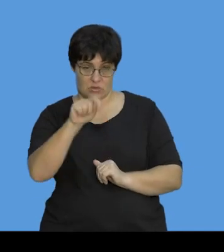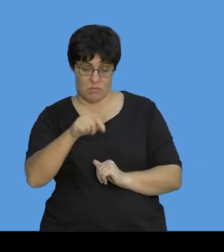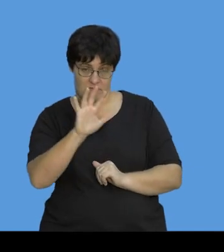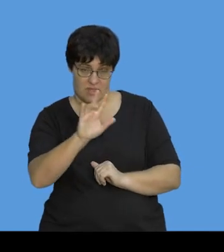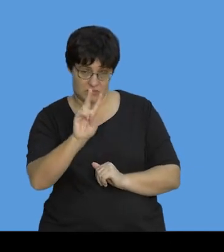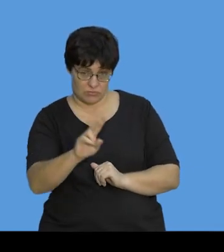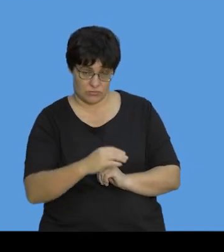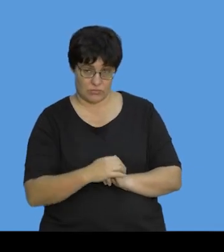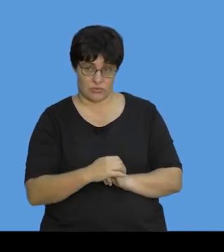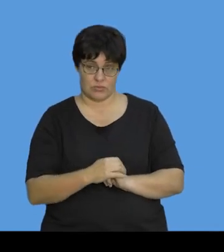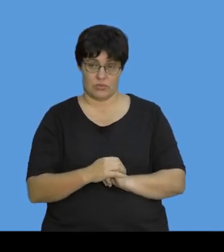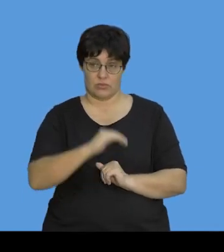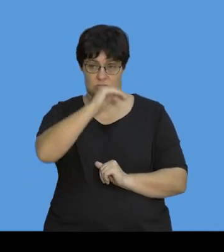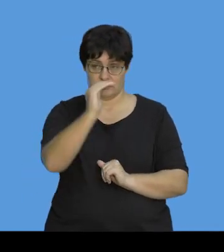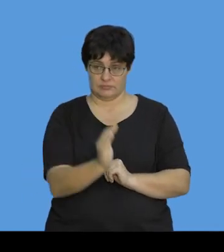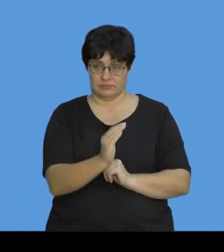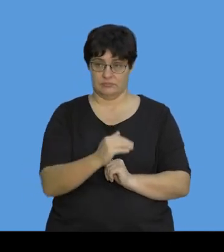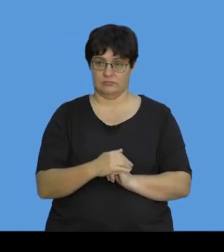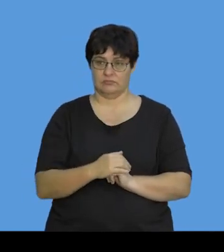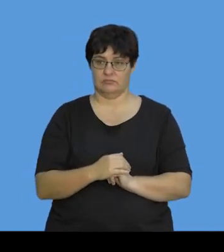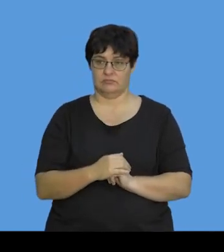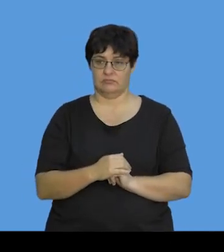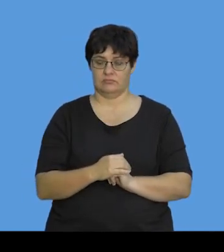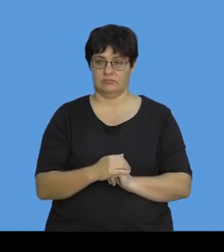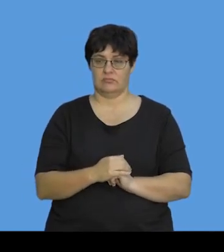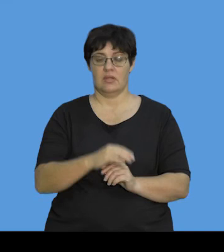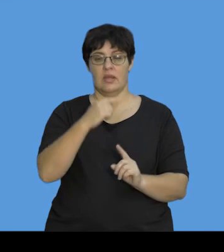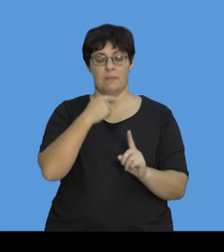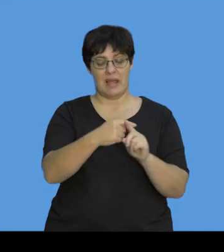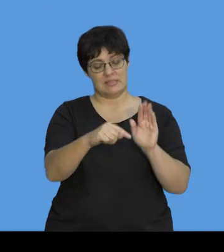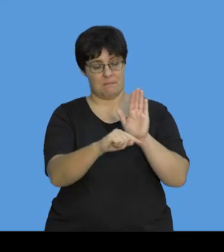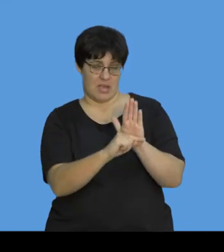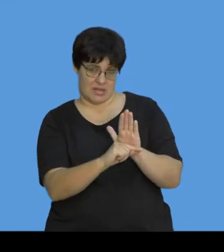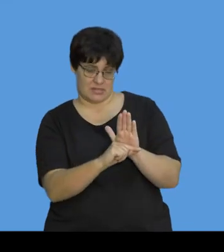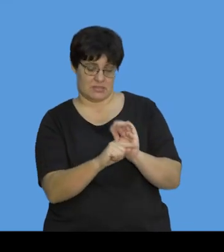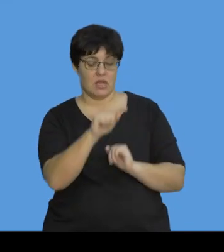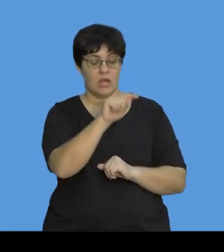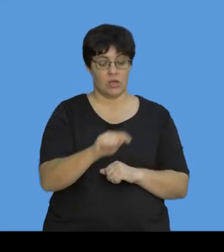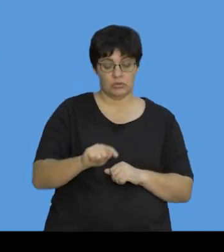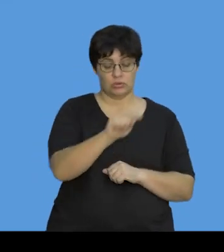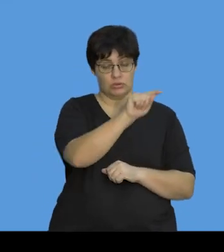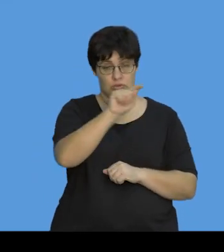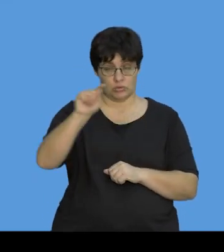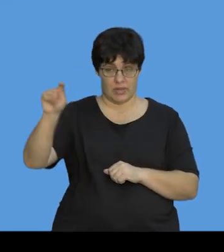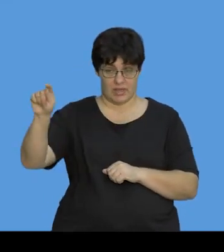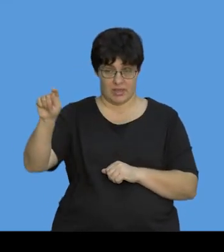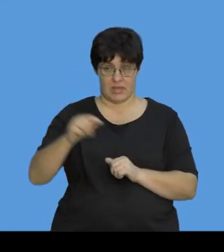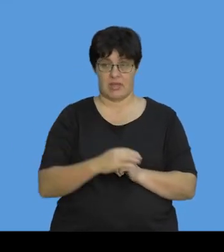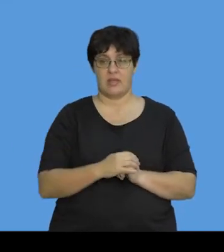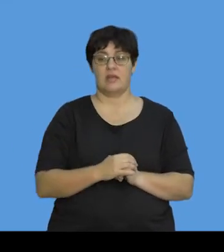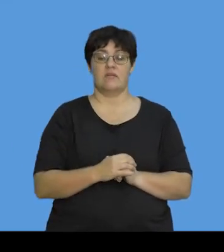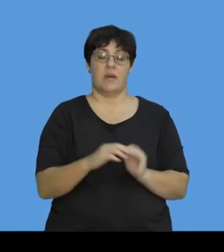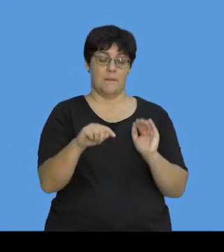23,52, because it's negative, plus or minus the square root of